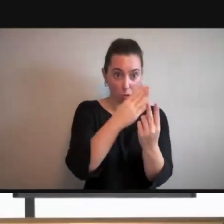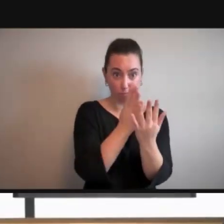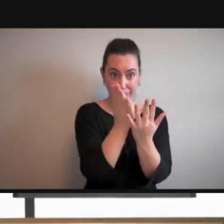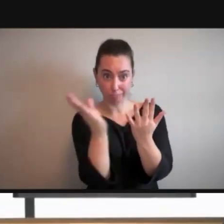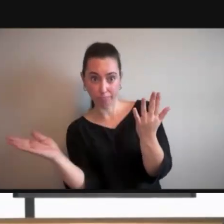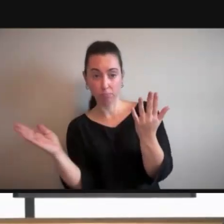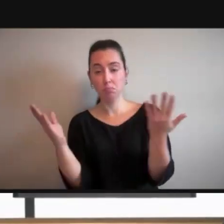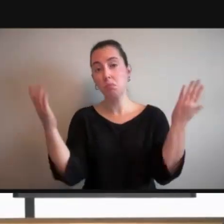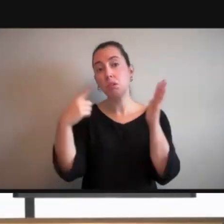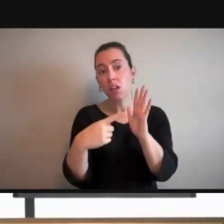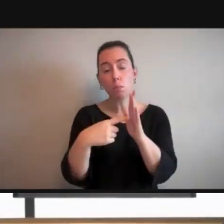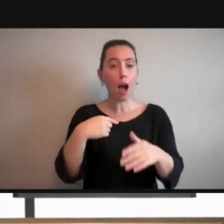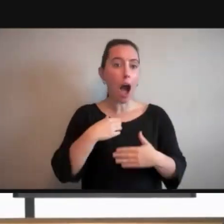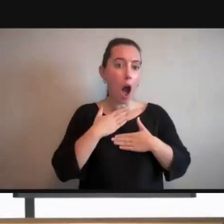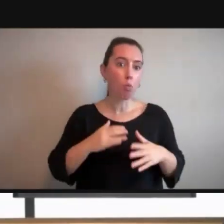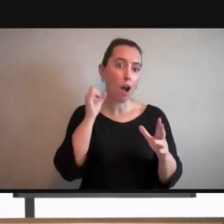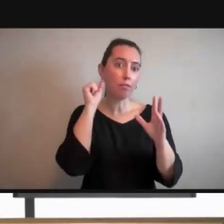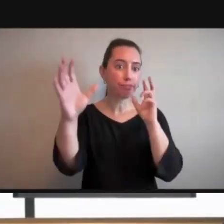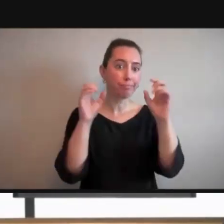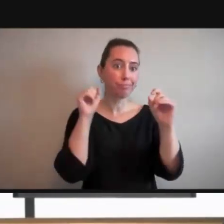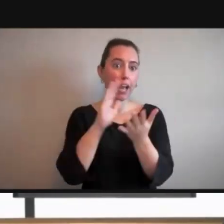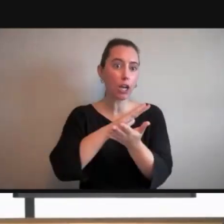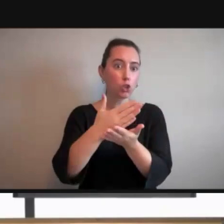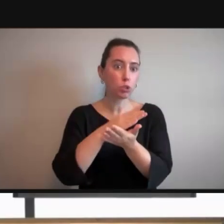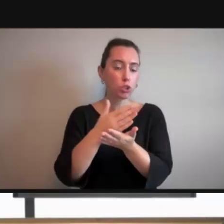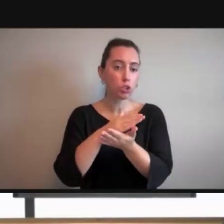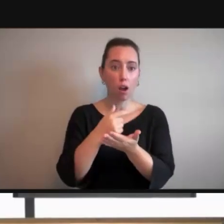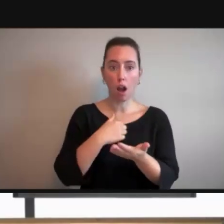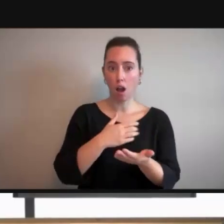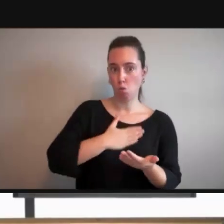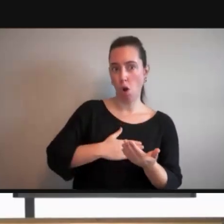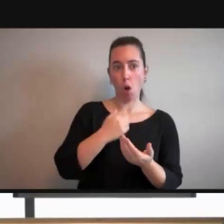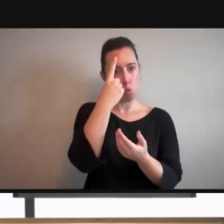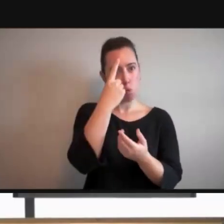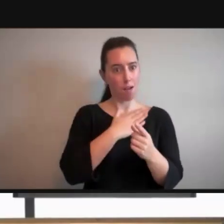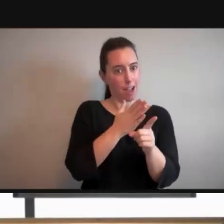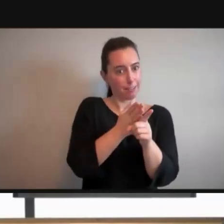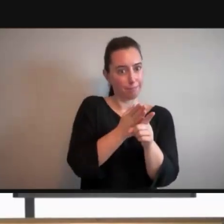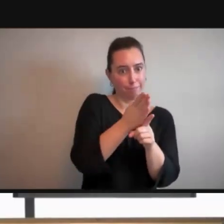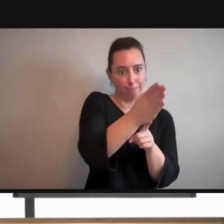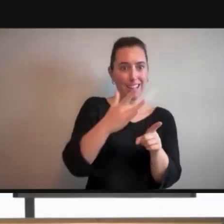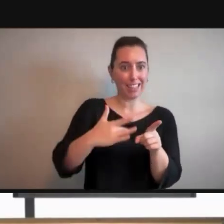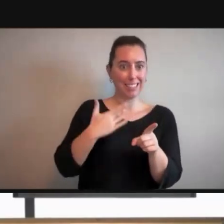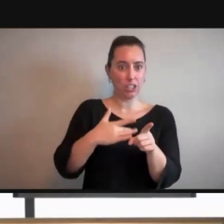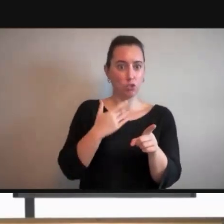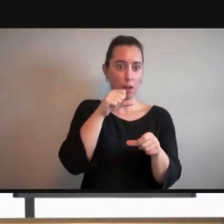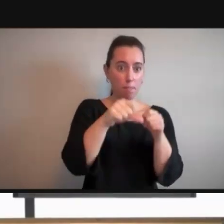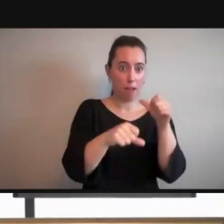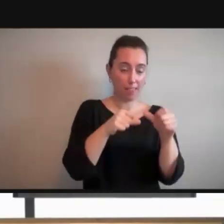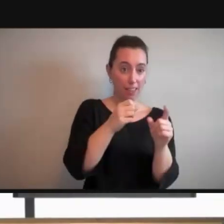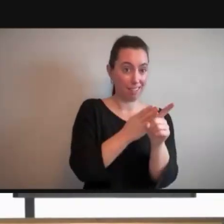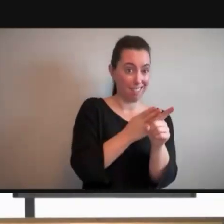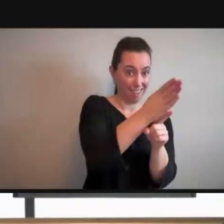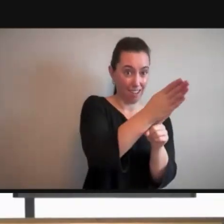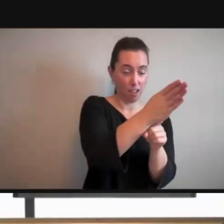with sign language interpretation as one sensory method. So what happens to the other users